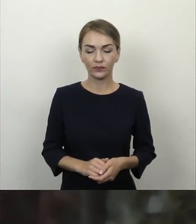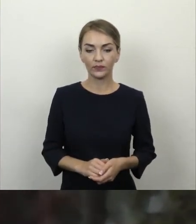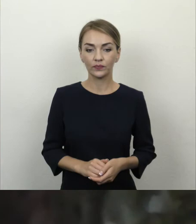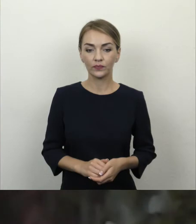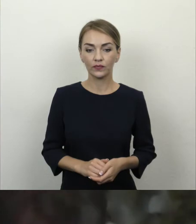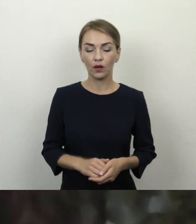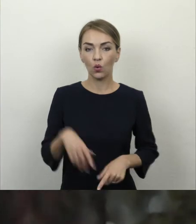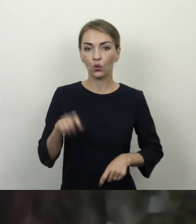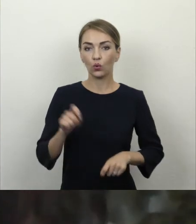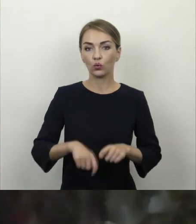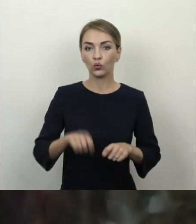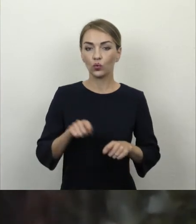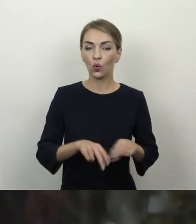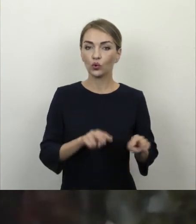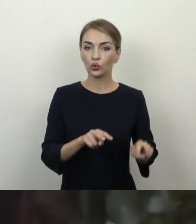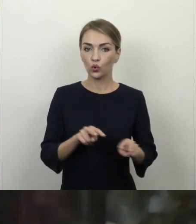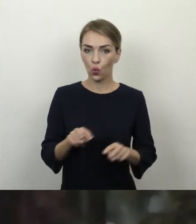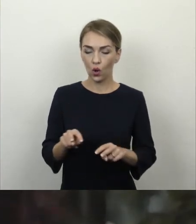process of